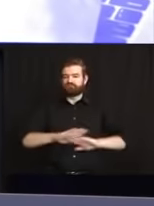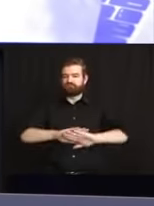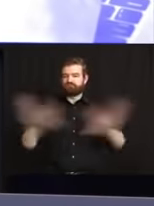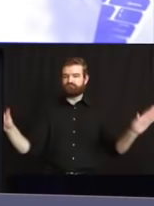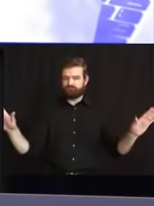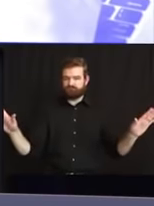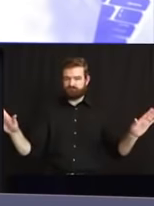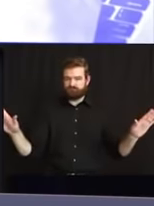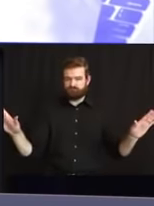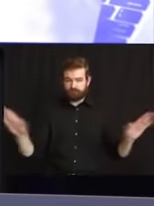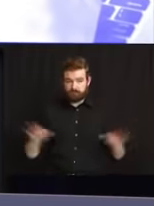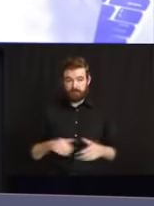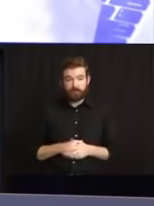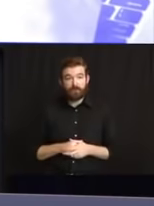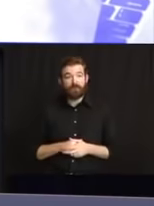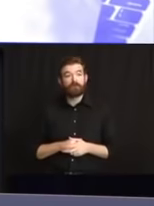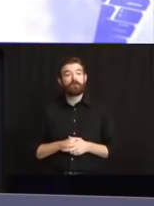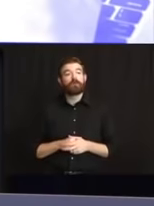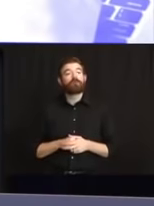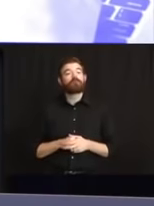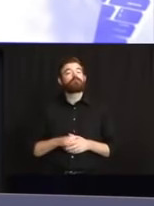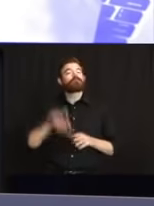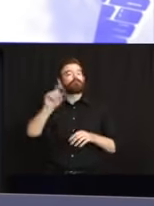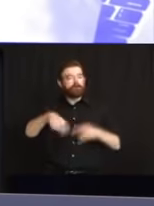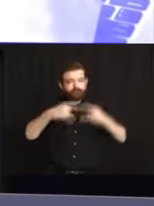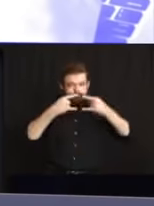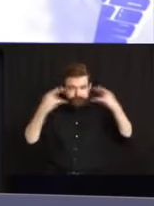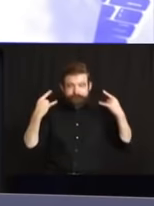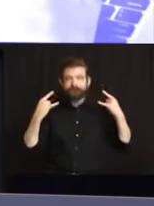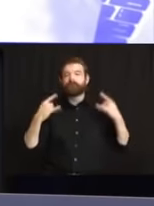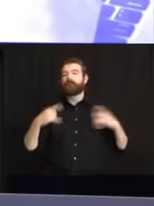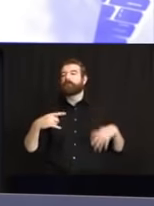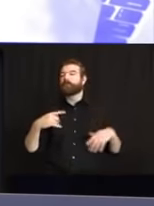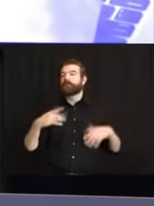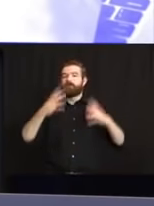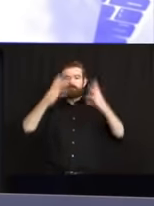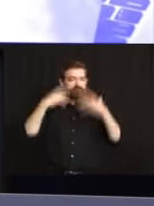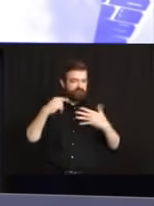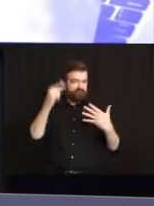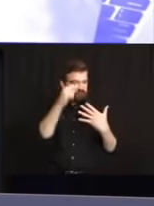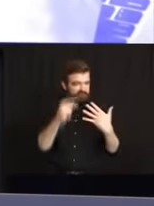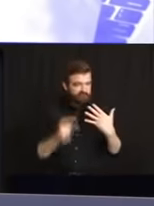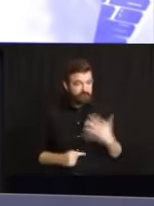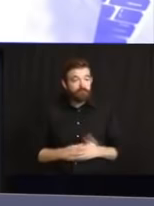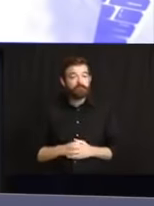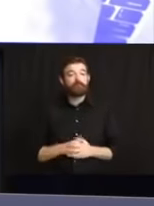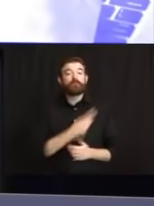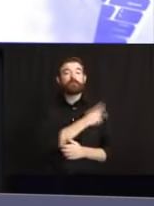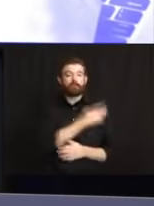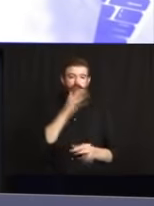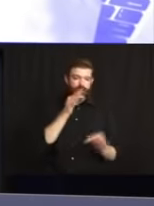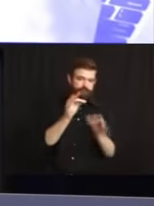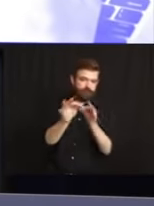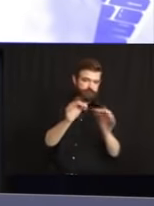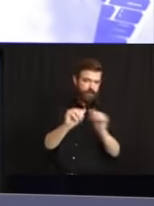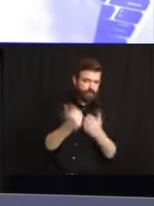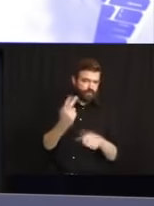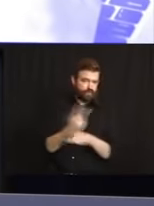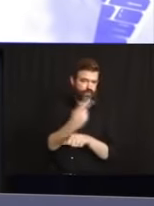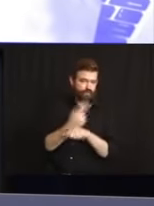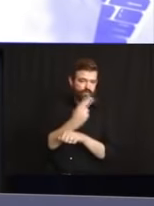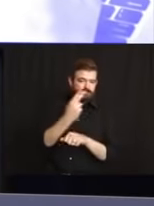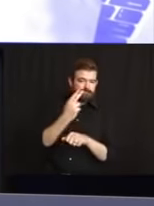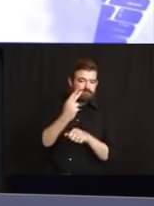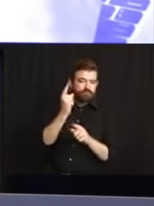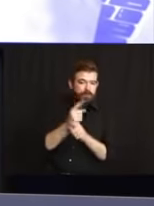CDC. Hospitals should provide instruction on how to appropriately wear these items. If a visitor refuses